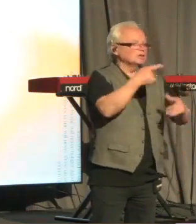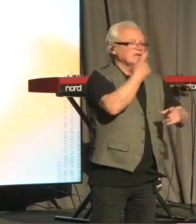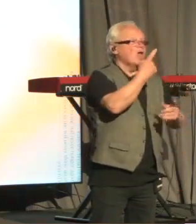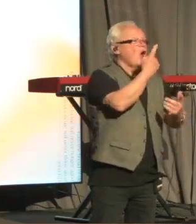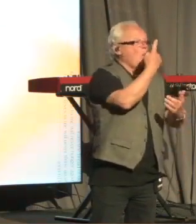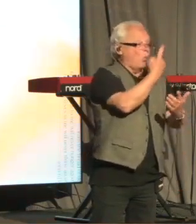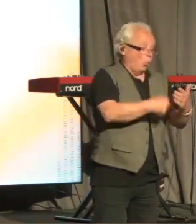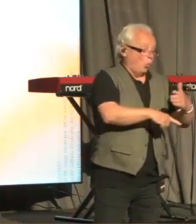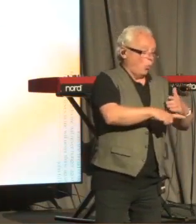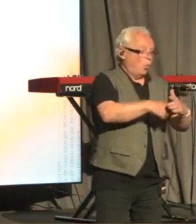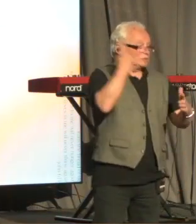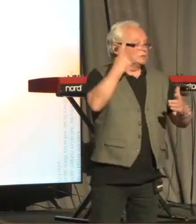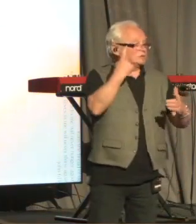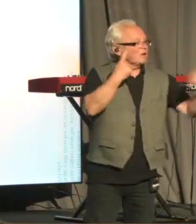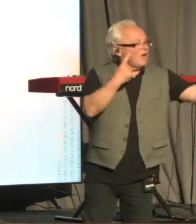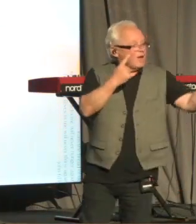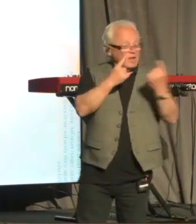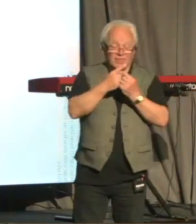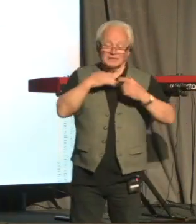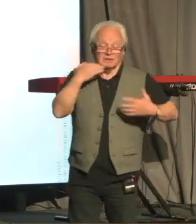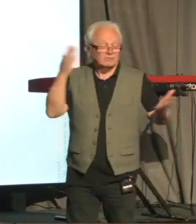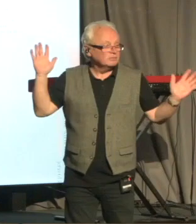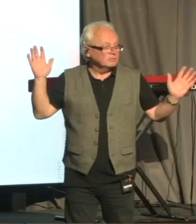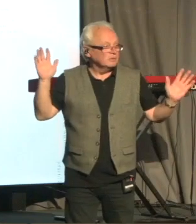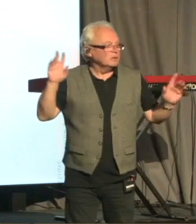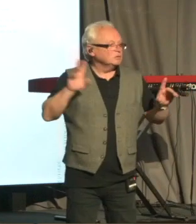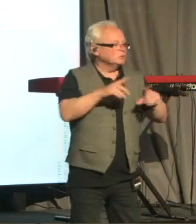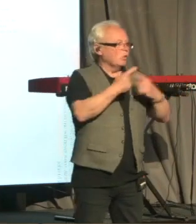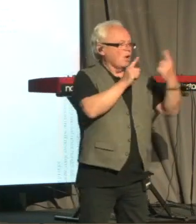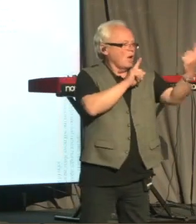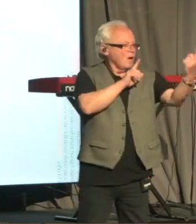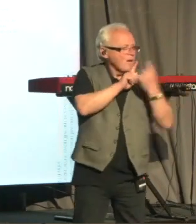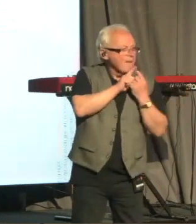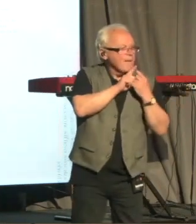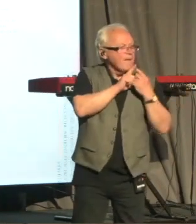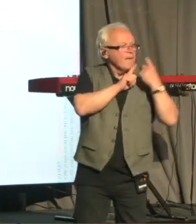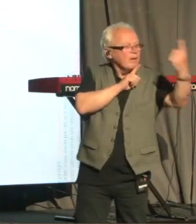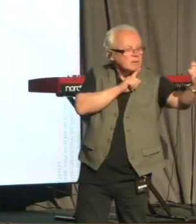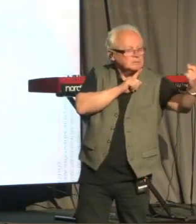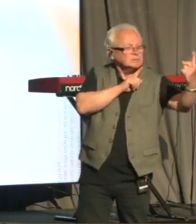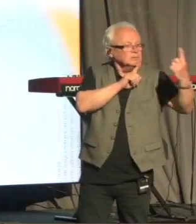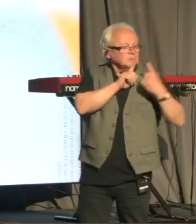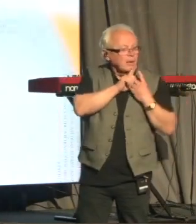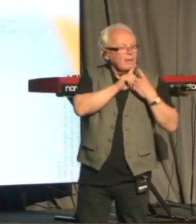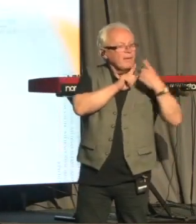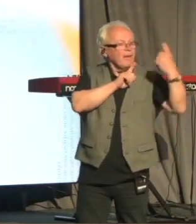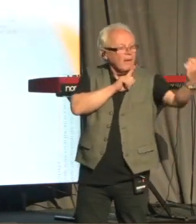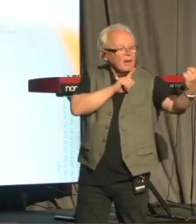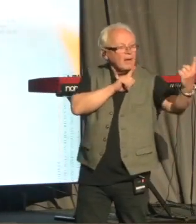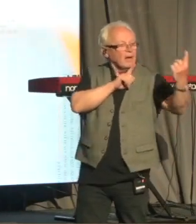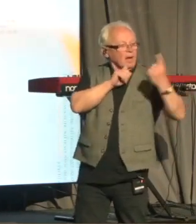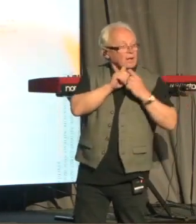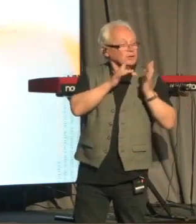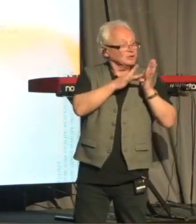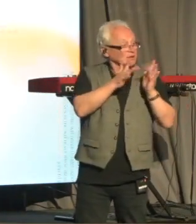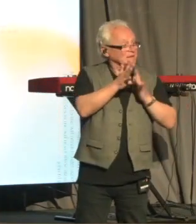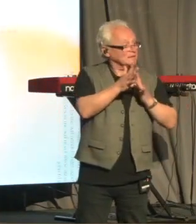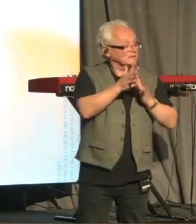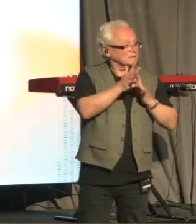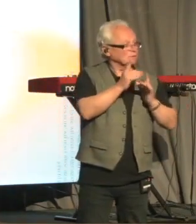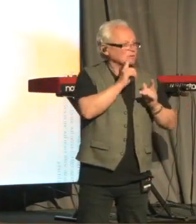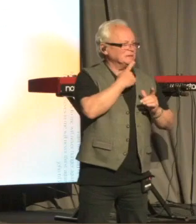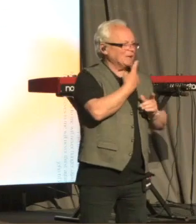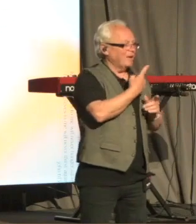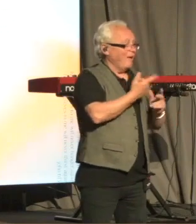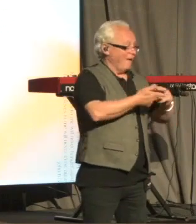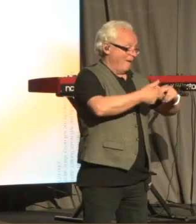of people who are arriving and people who are returning, coming back and forth to him. What Jesus is saying, if you walk with me,